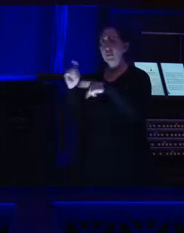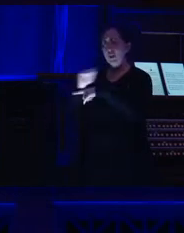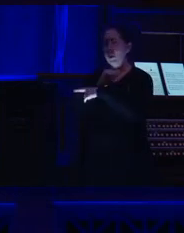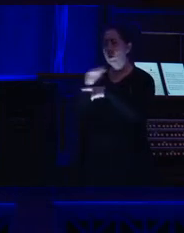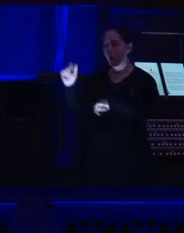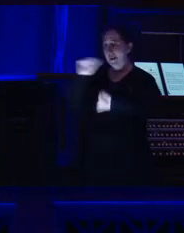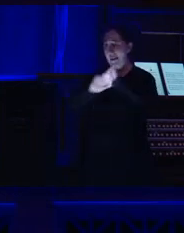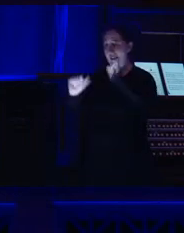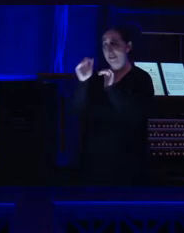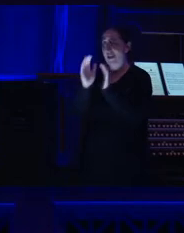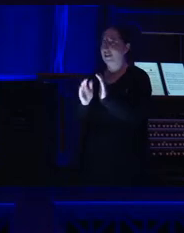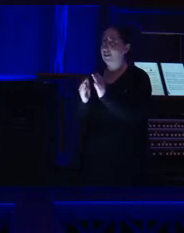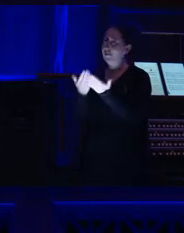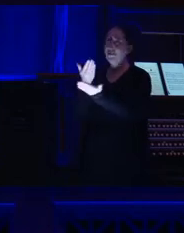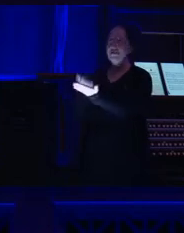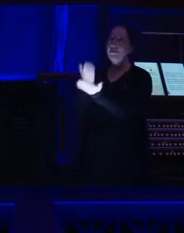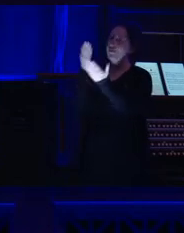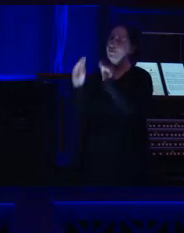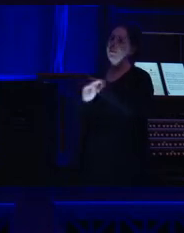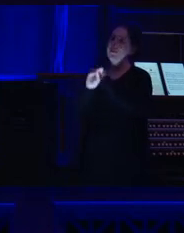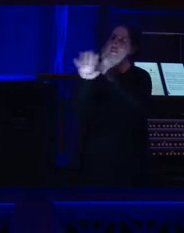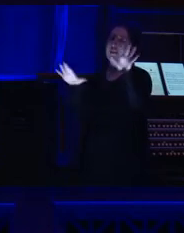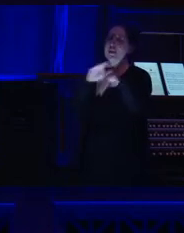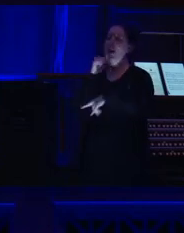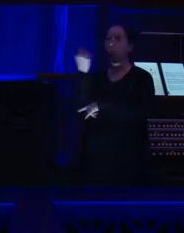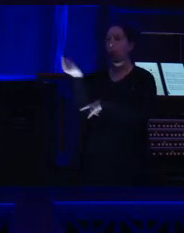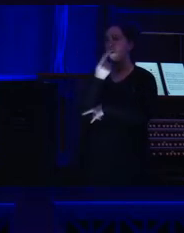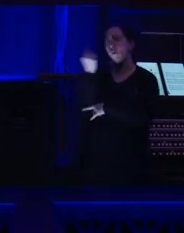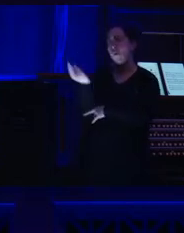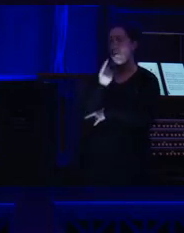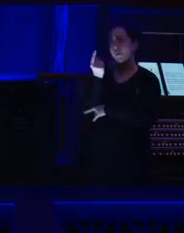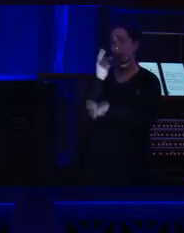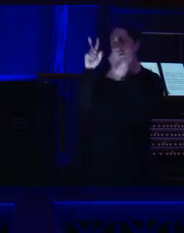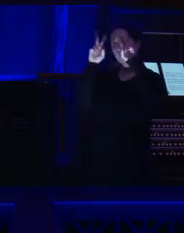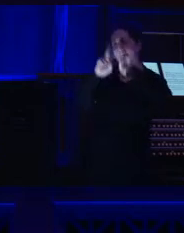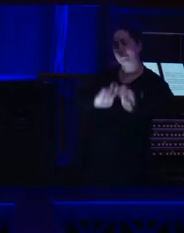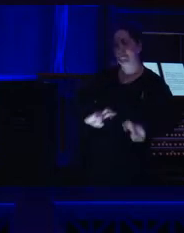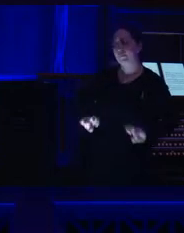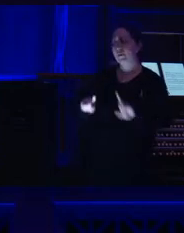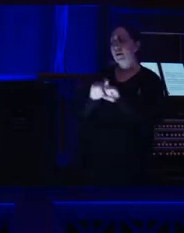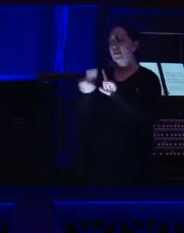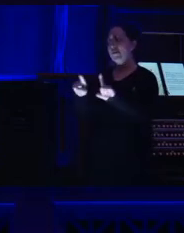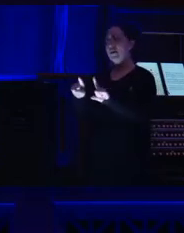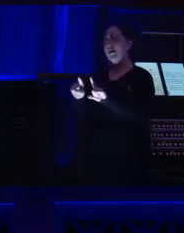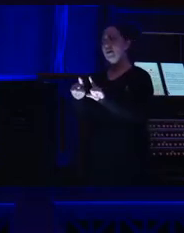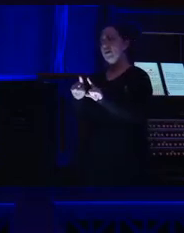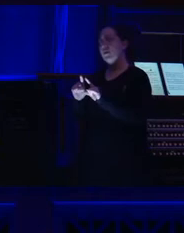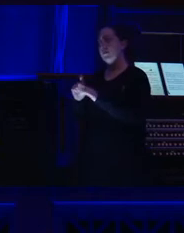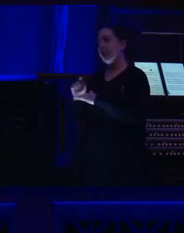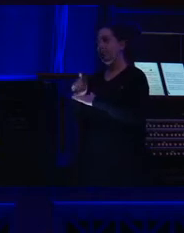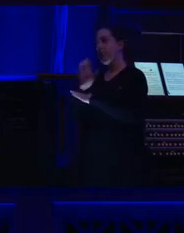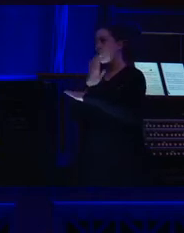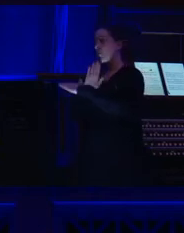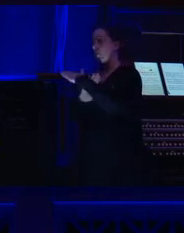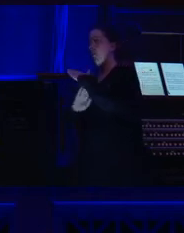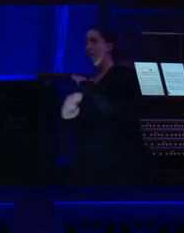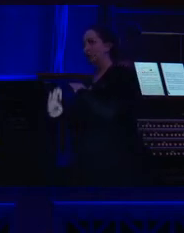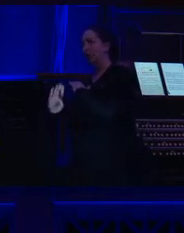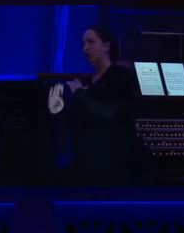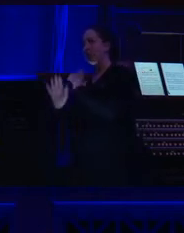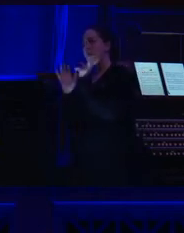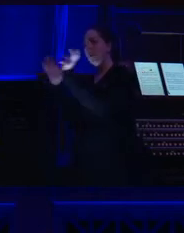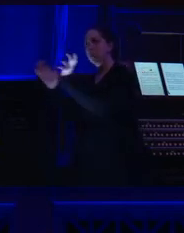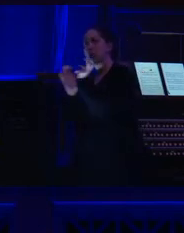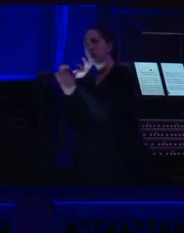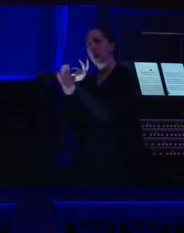scientist is evident not just in his deductive savvy, but in his humility. When speaking with him on issues